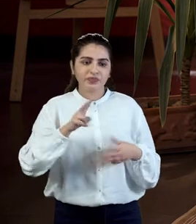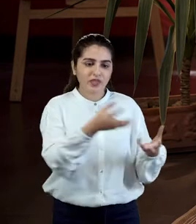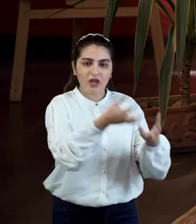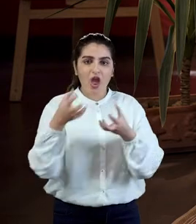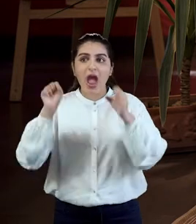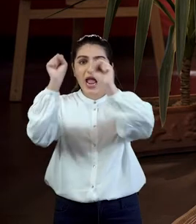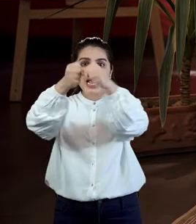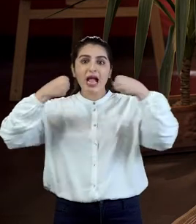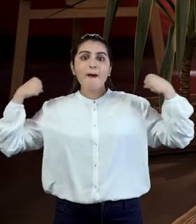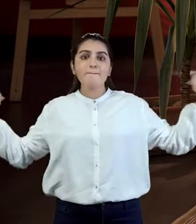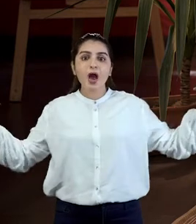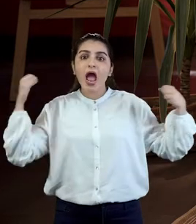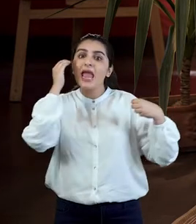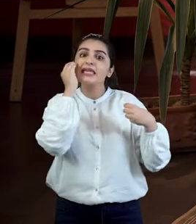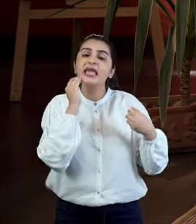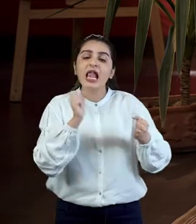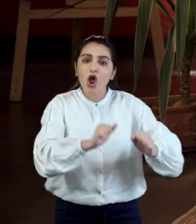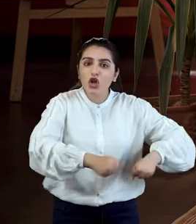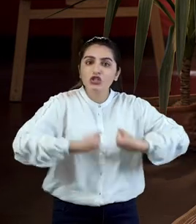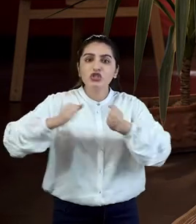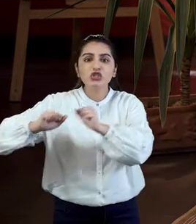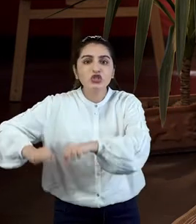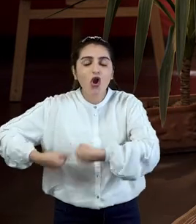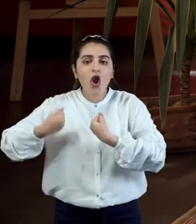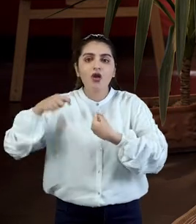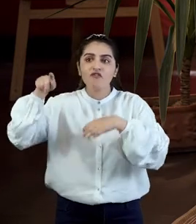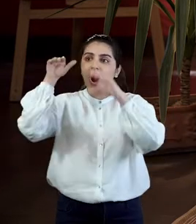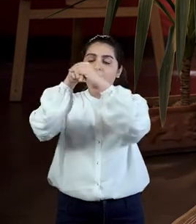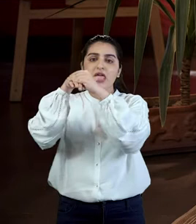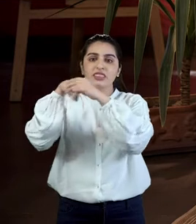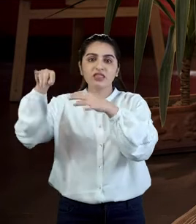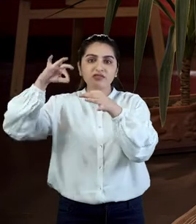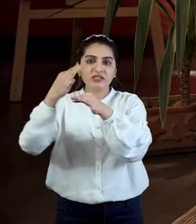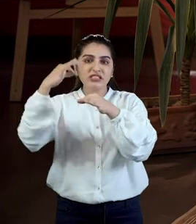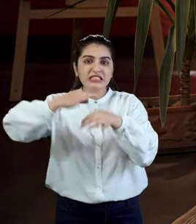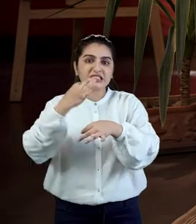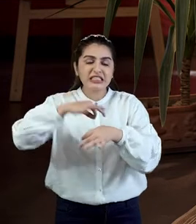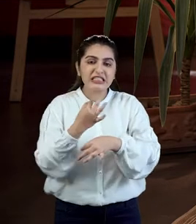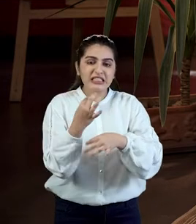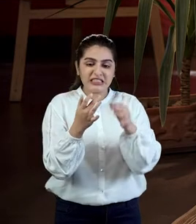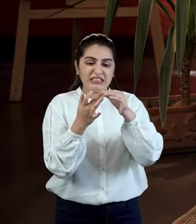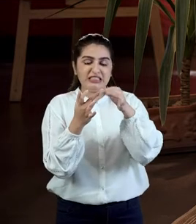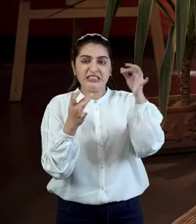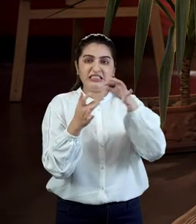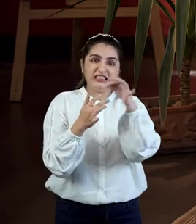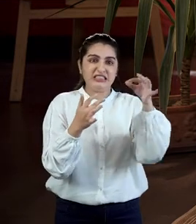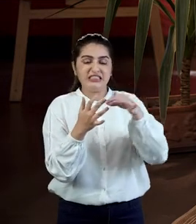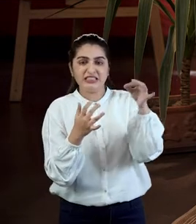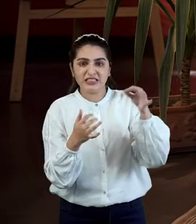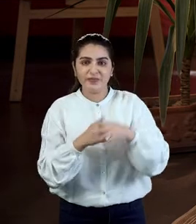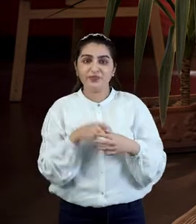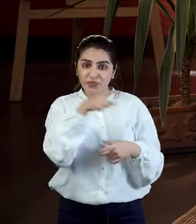and took her to a cupboard which was full of yellow socks. They all had holes in them made by his pointy toenails.